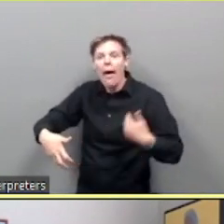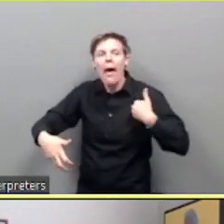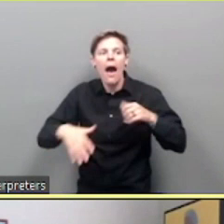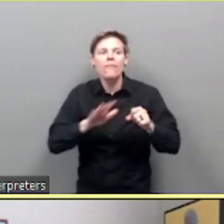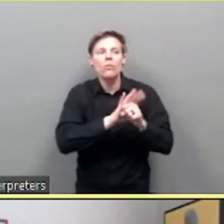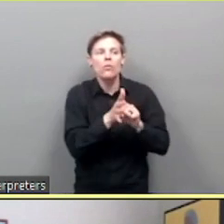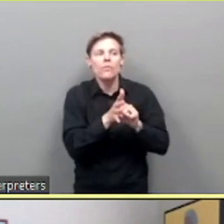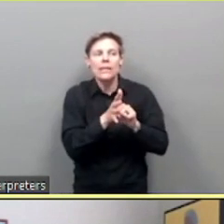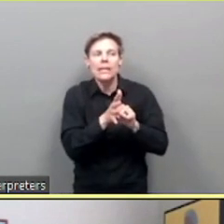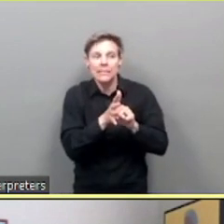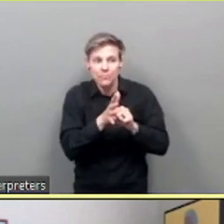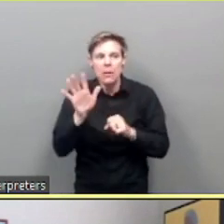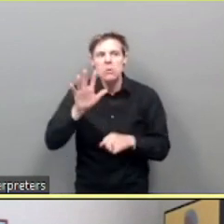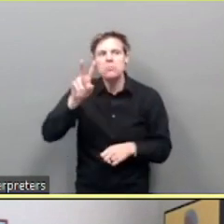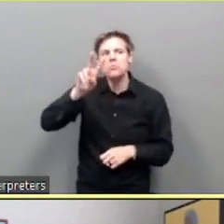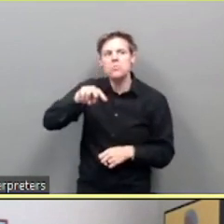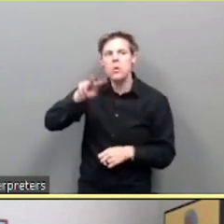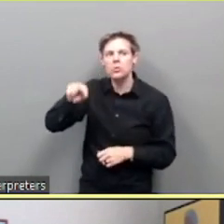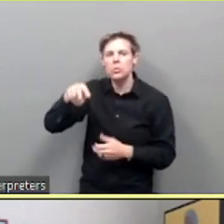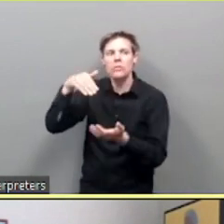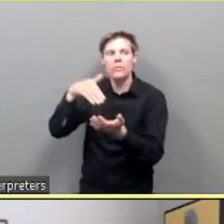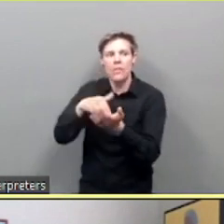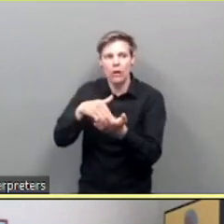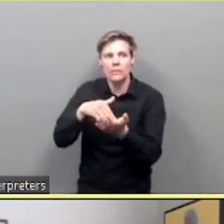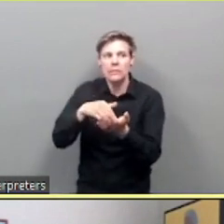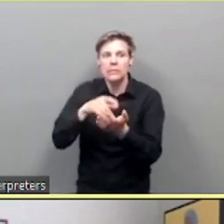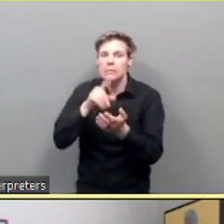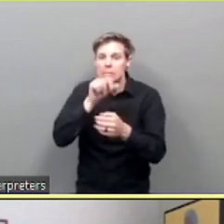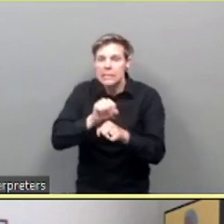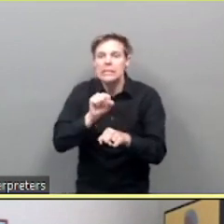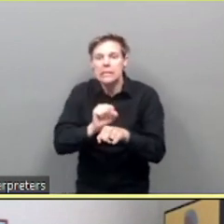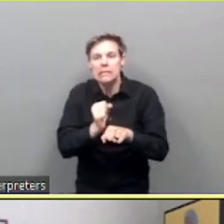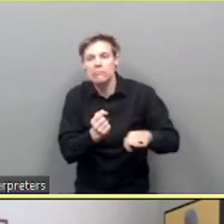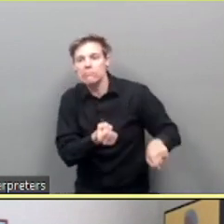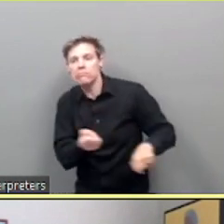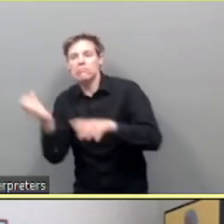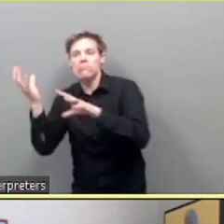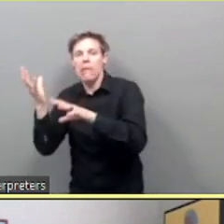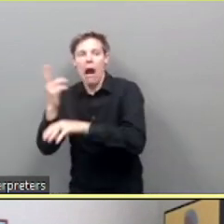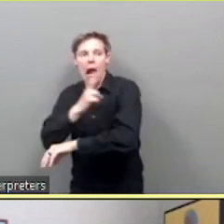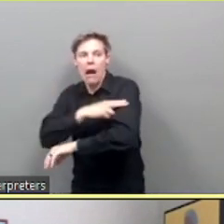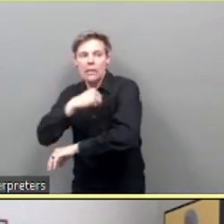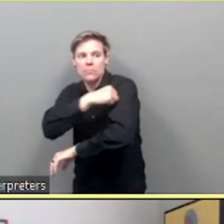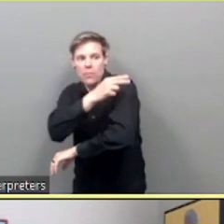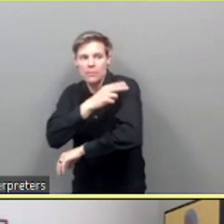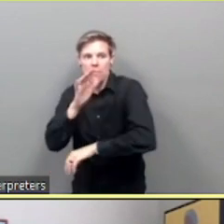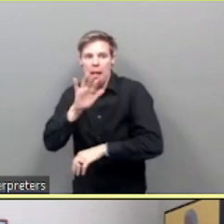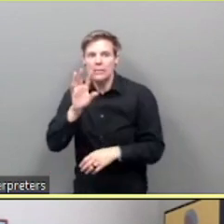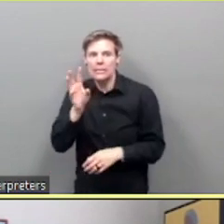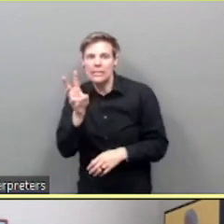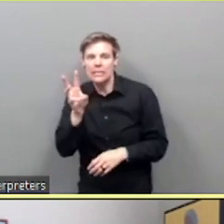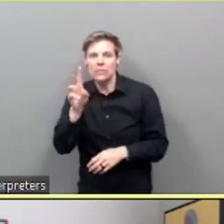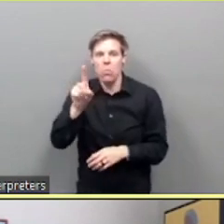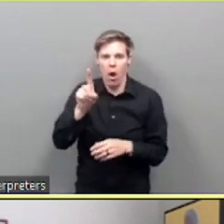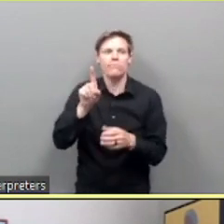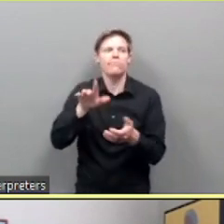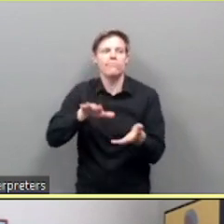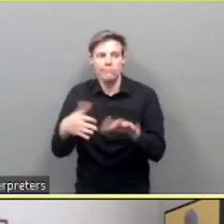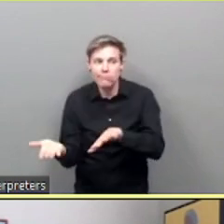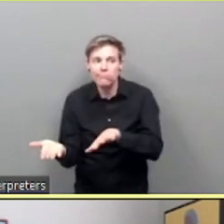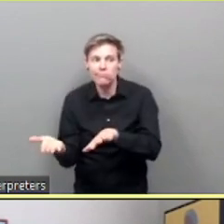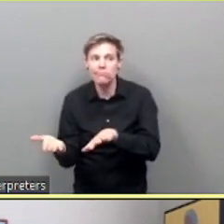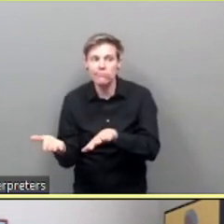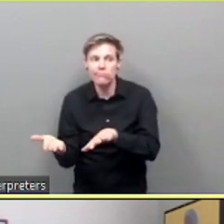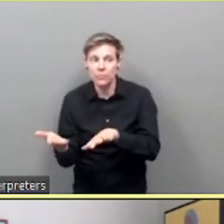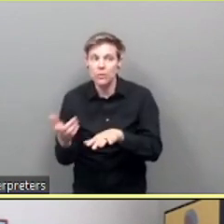22,000 have been hospitalized, and there have been 161 deaths. So basically, hospitalized pregnant women with COVID can have